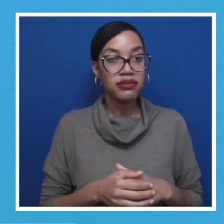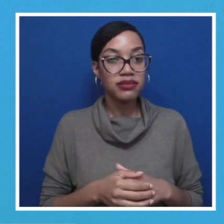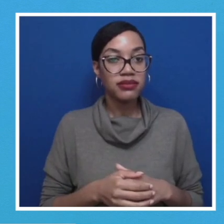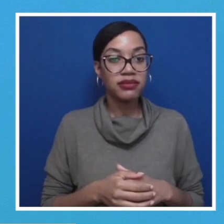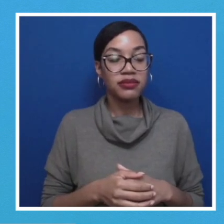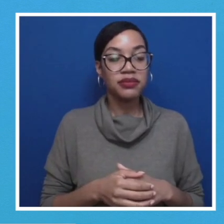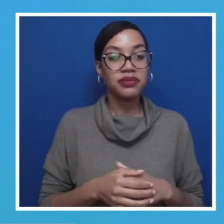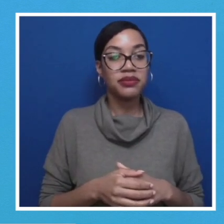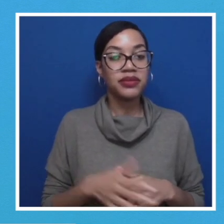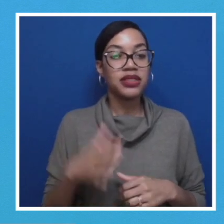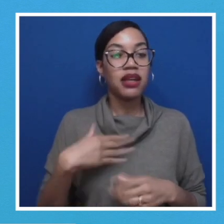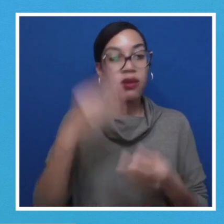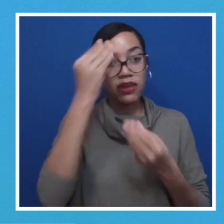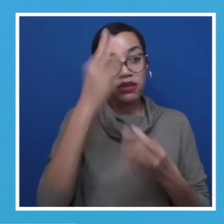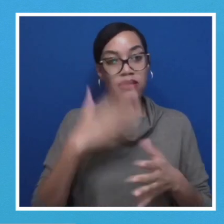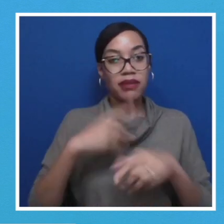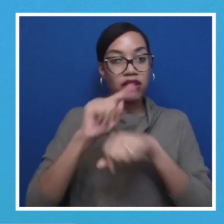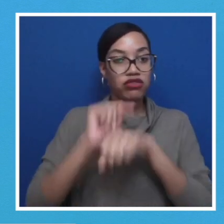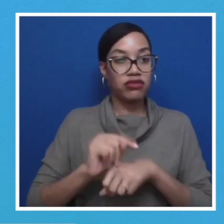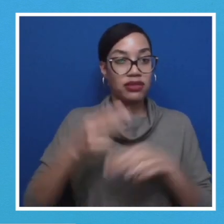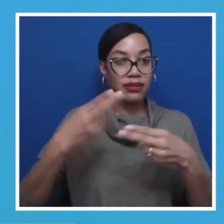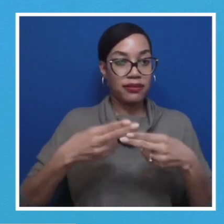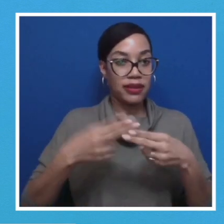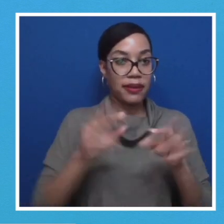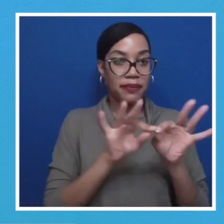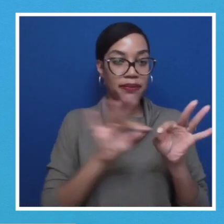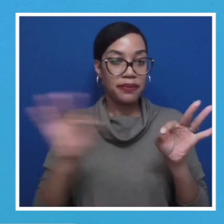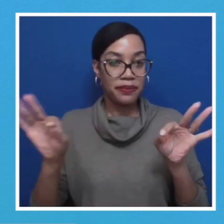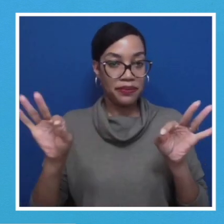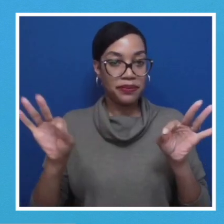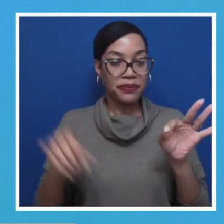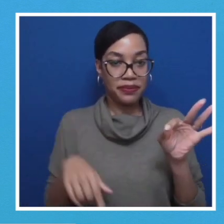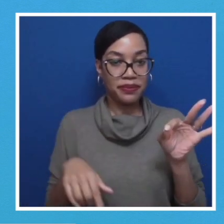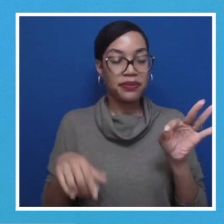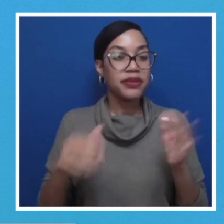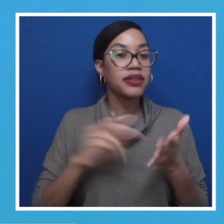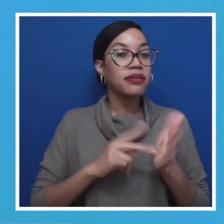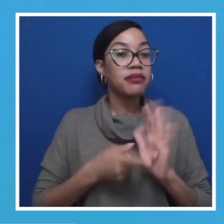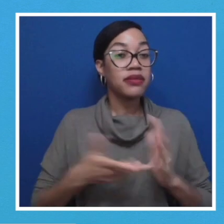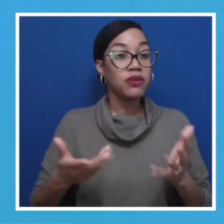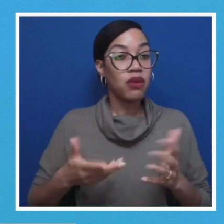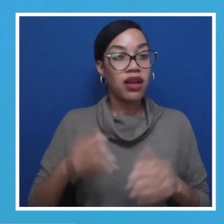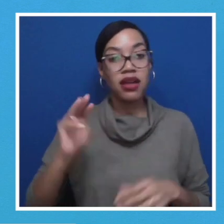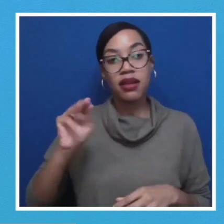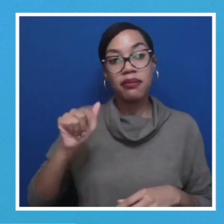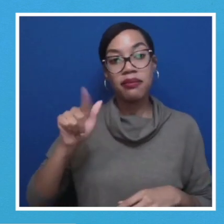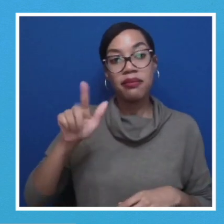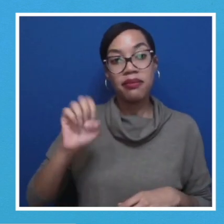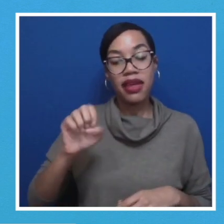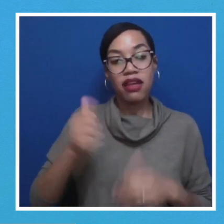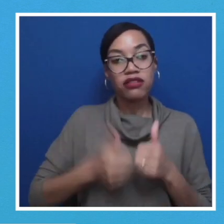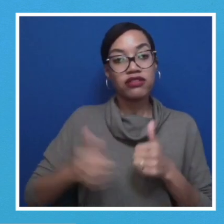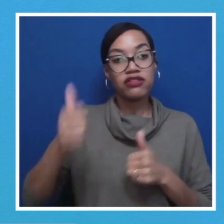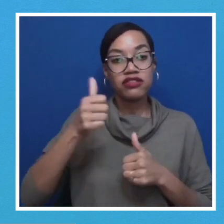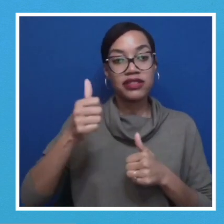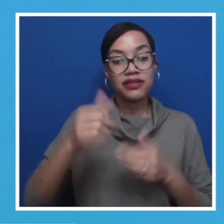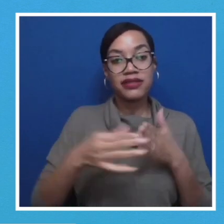Denny's 8U, Tsaka's 8U, Sky's 8. That is male chiefs, leaders, those who will be leaders, those who are